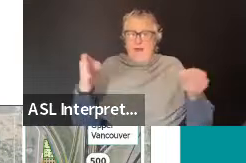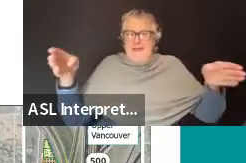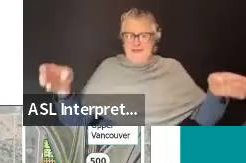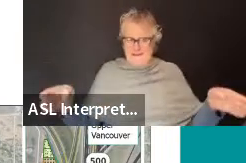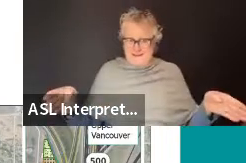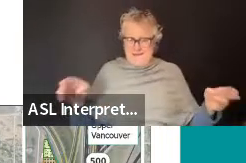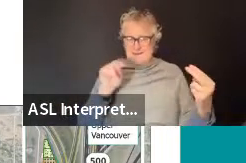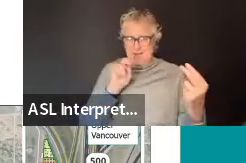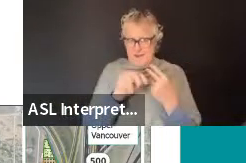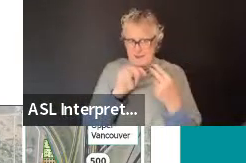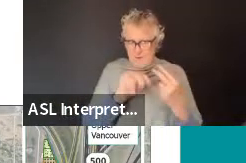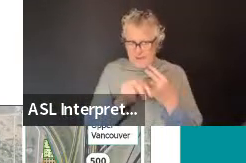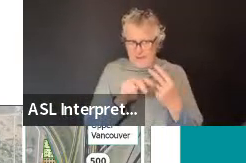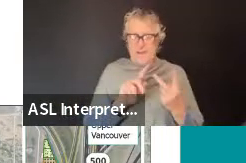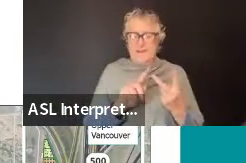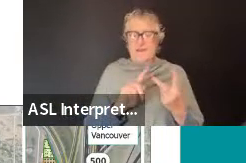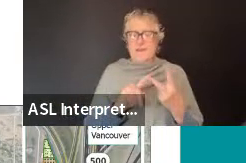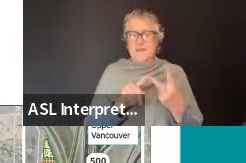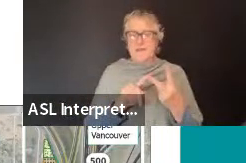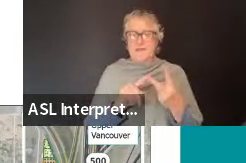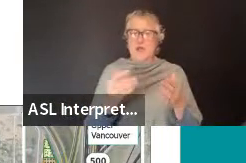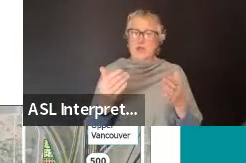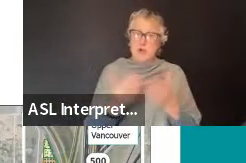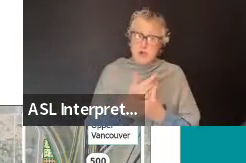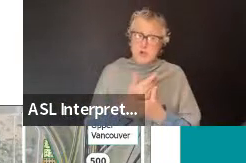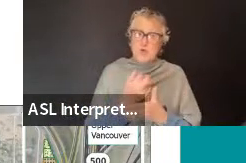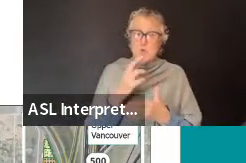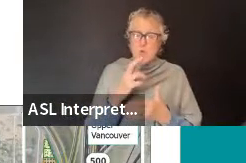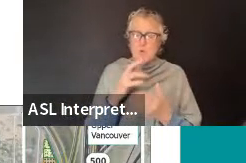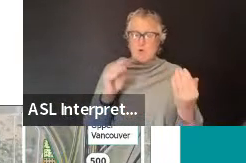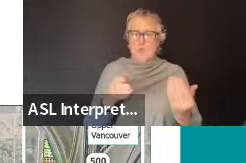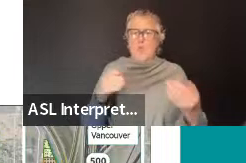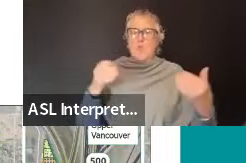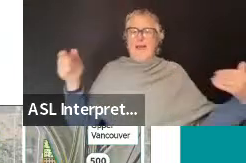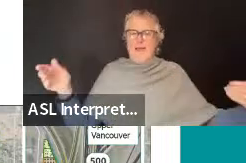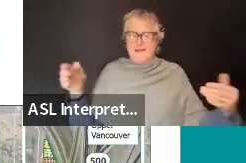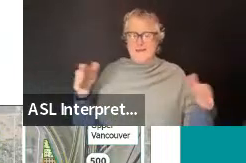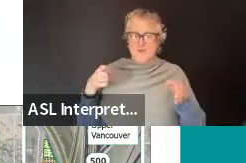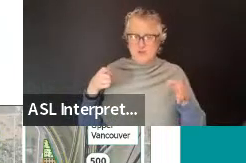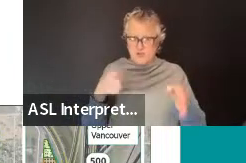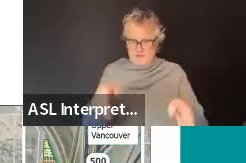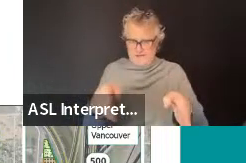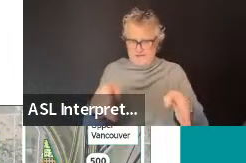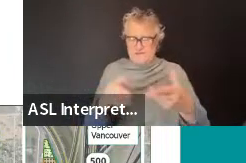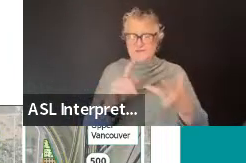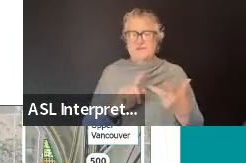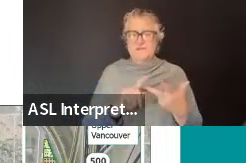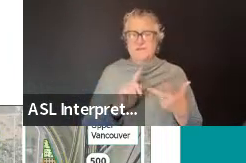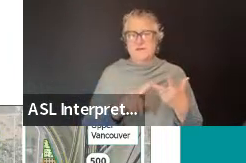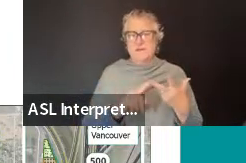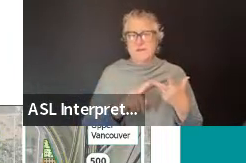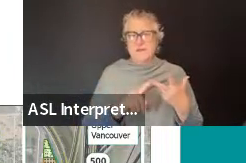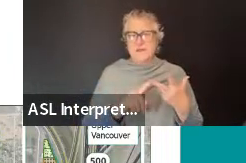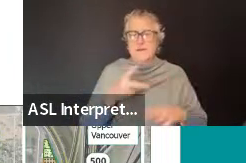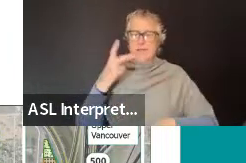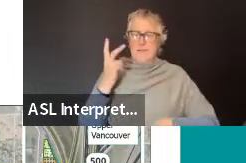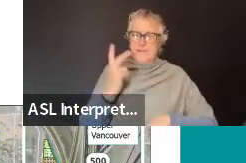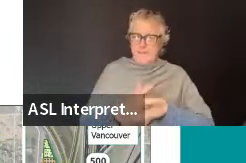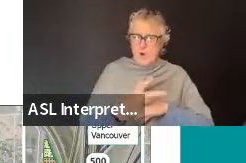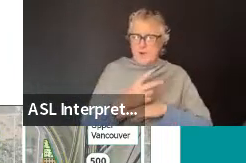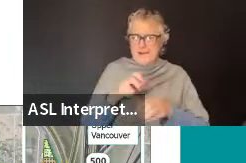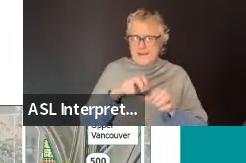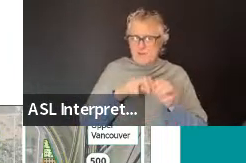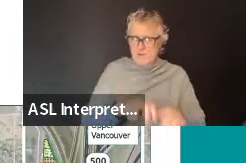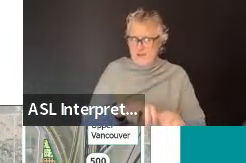widened local streets, the new light rail alignment, transit station and parking rides, as well as